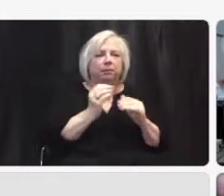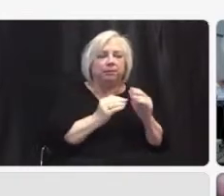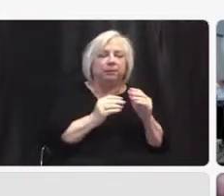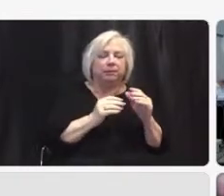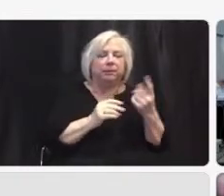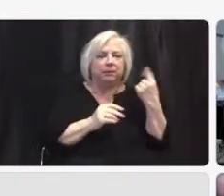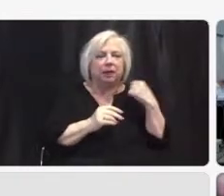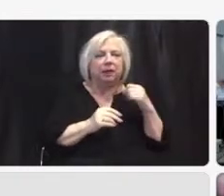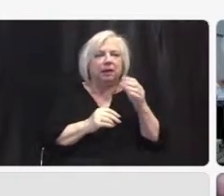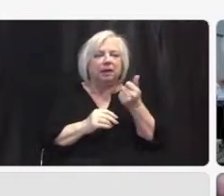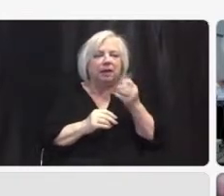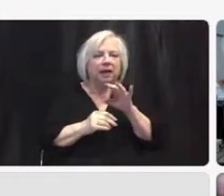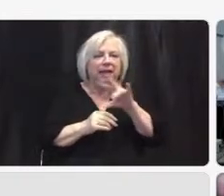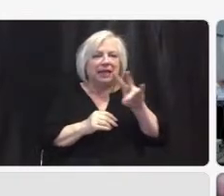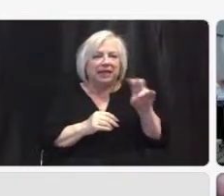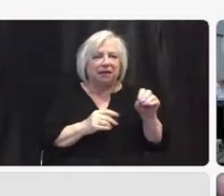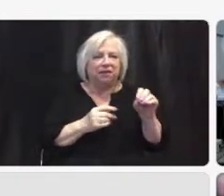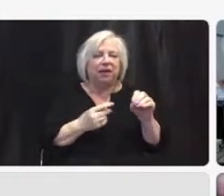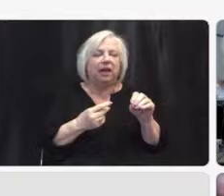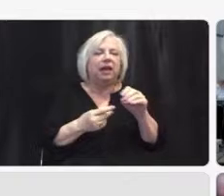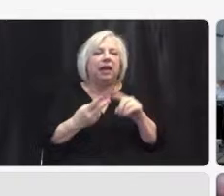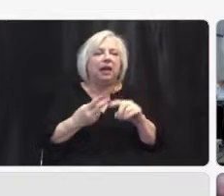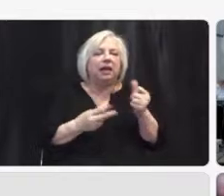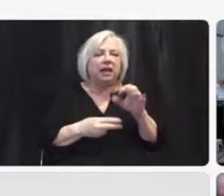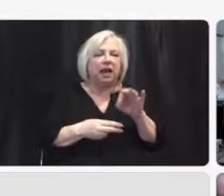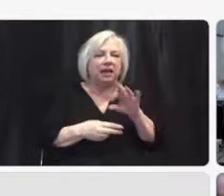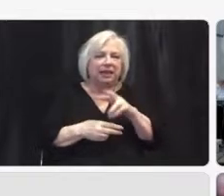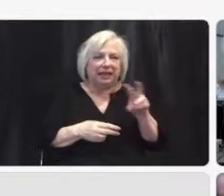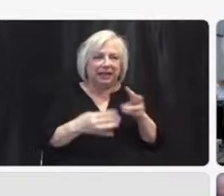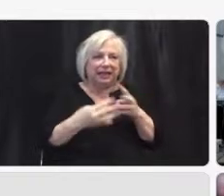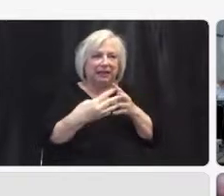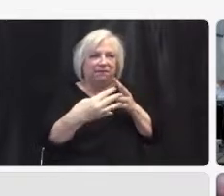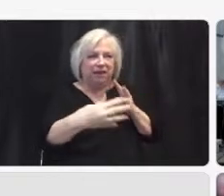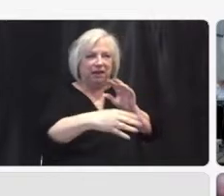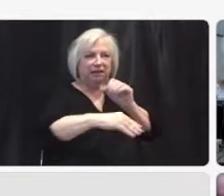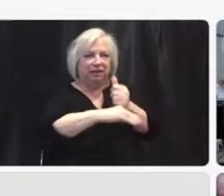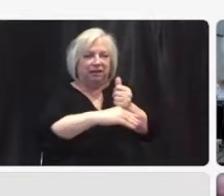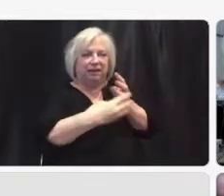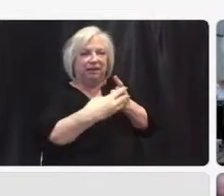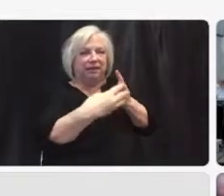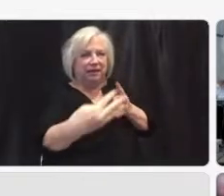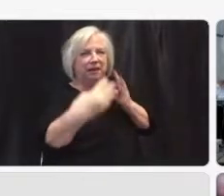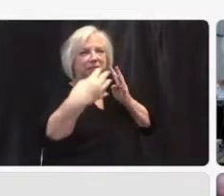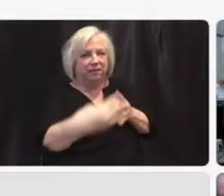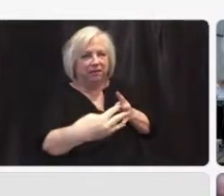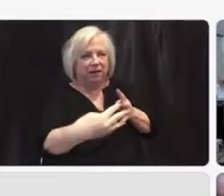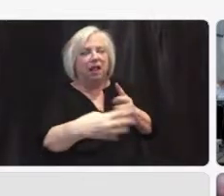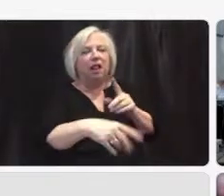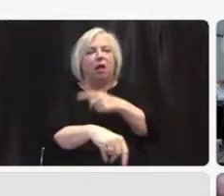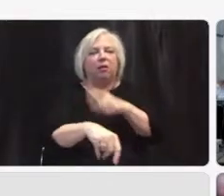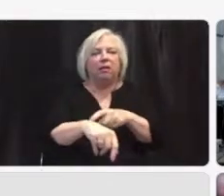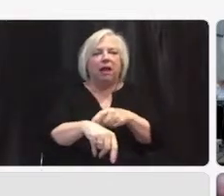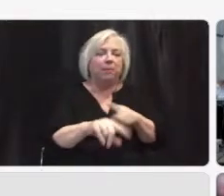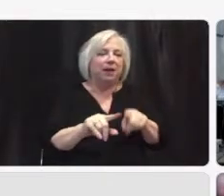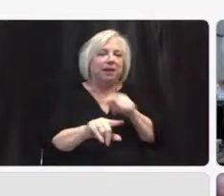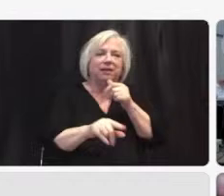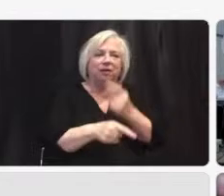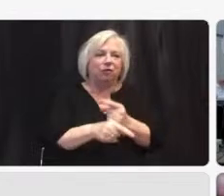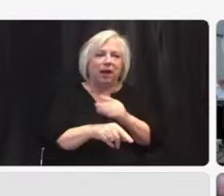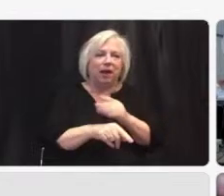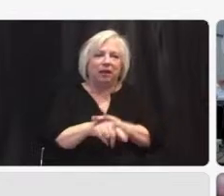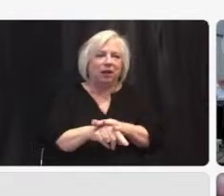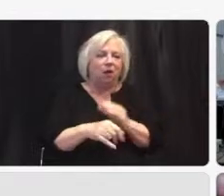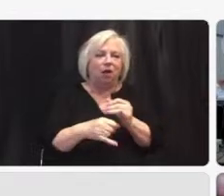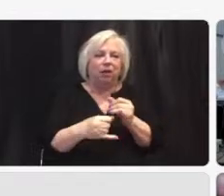and 1966. And the fence has been there a long time, and it's not even on the line correctly. We've had surveys.